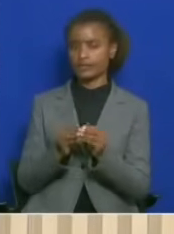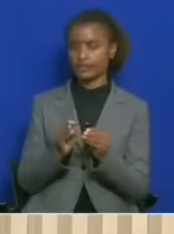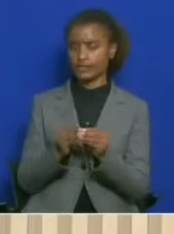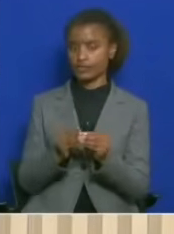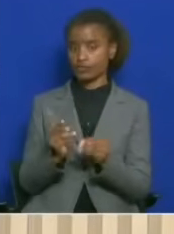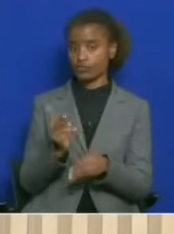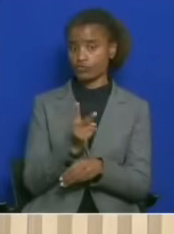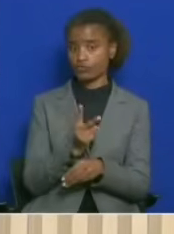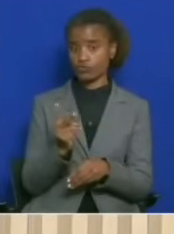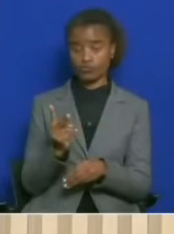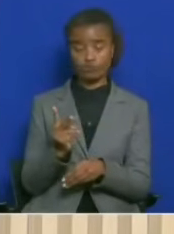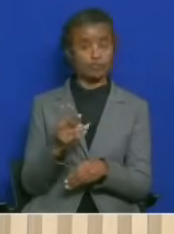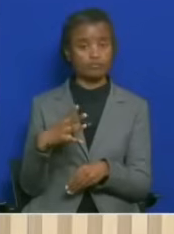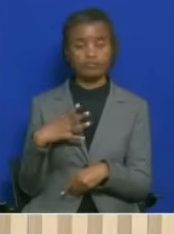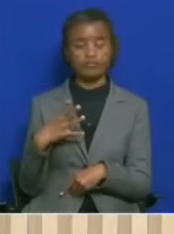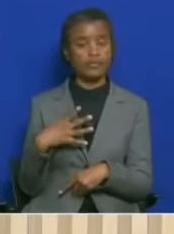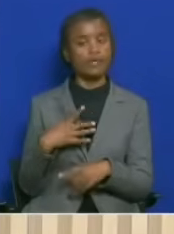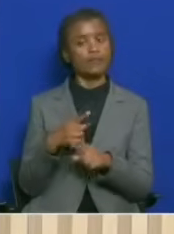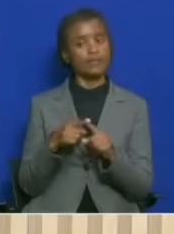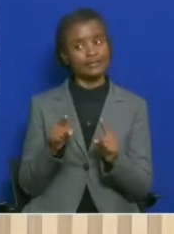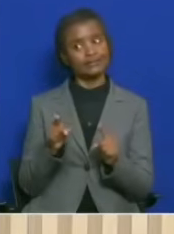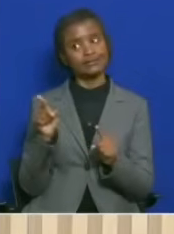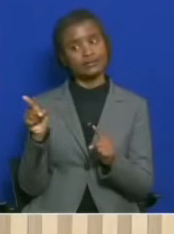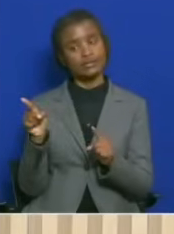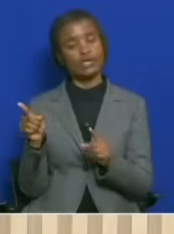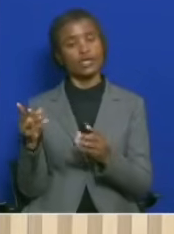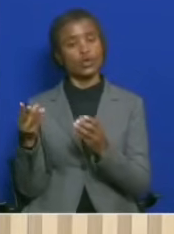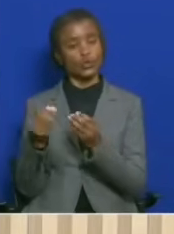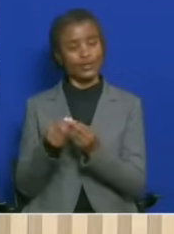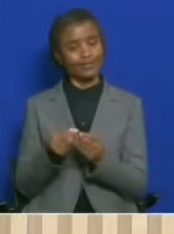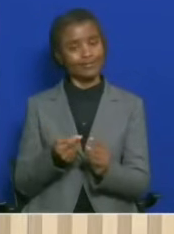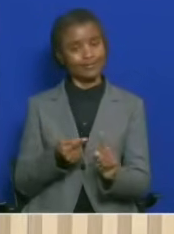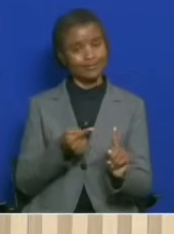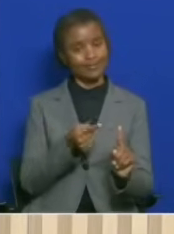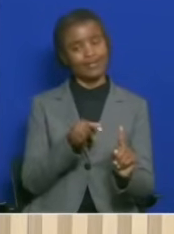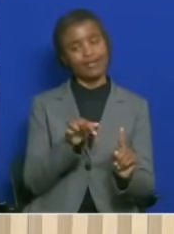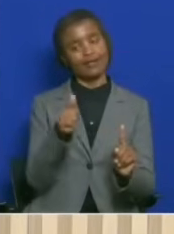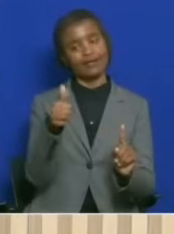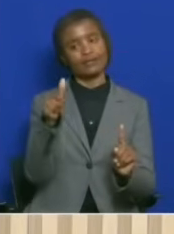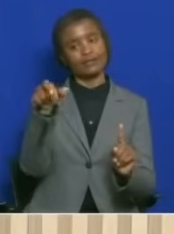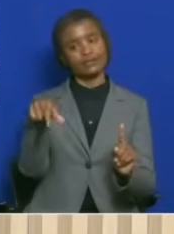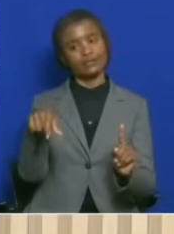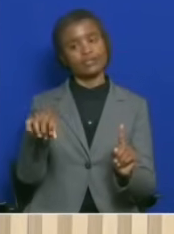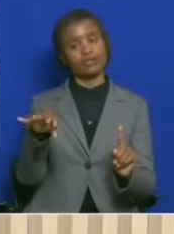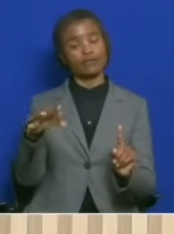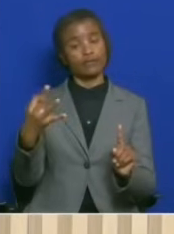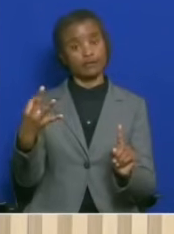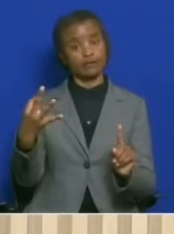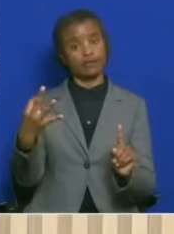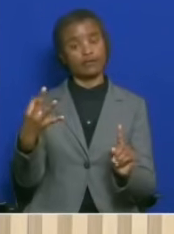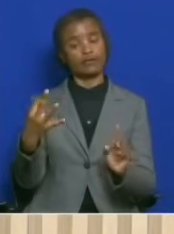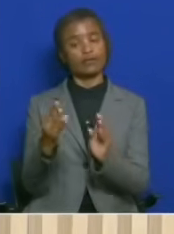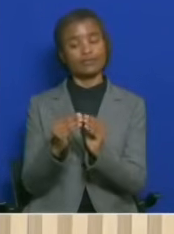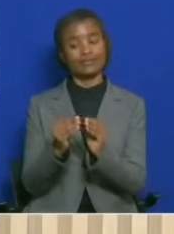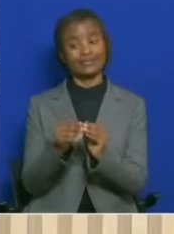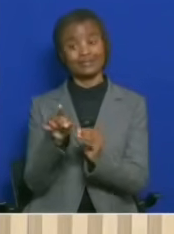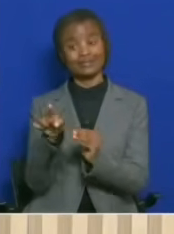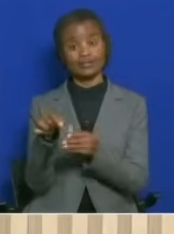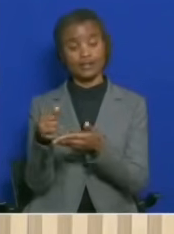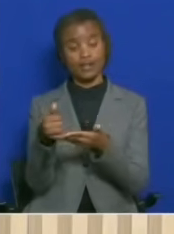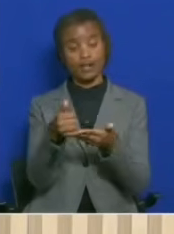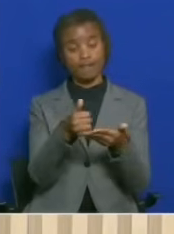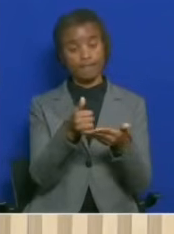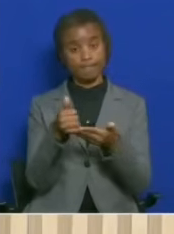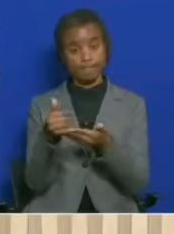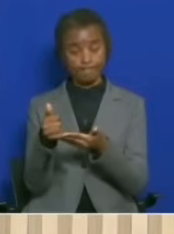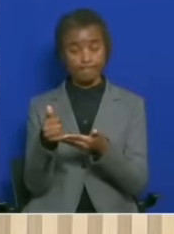meeting between General Khan, Mr. Valley, and the third person who is assisting, who has agreed